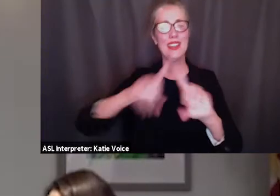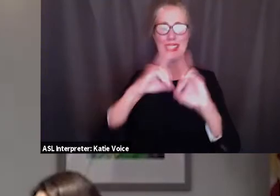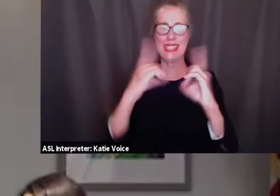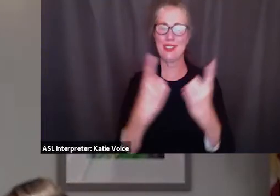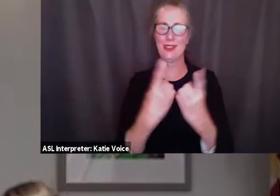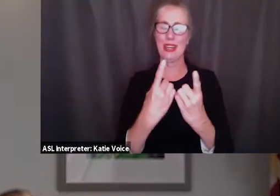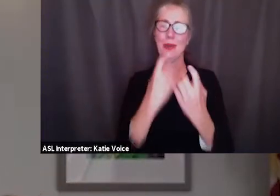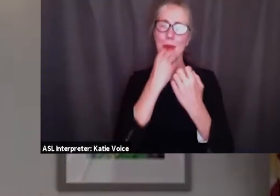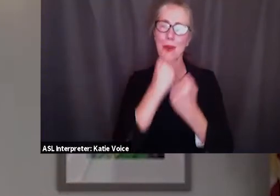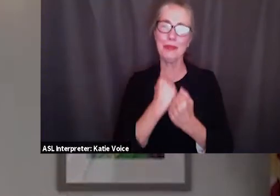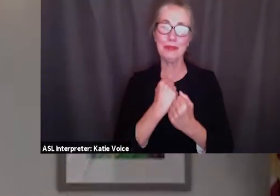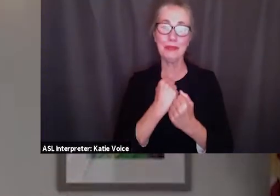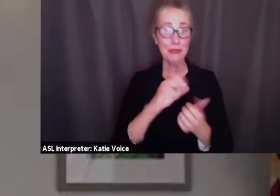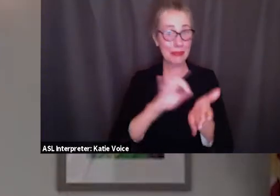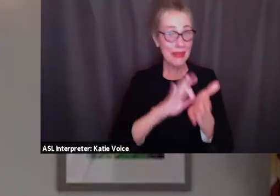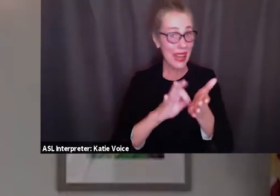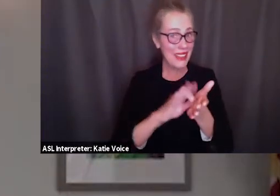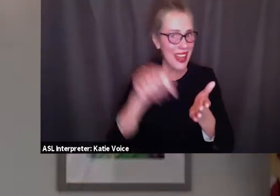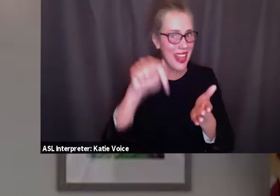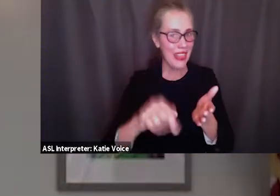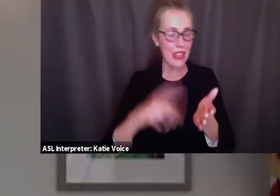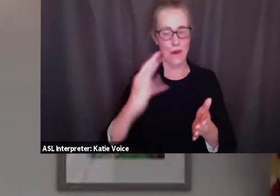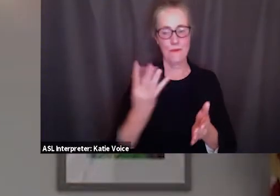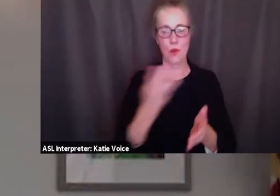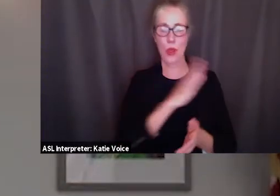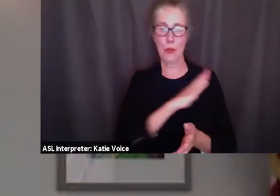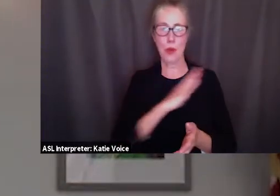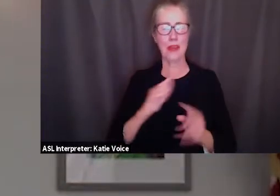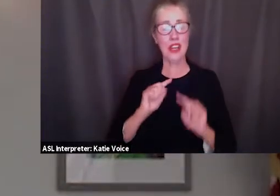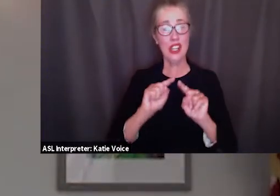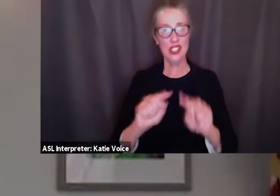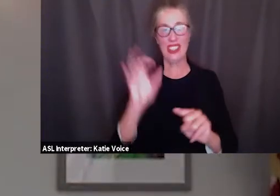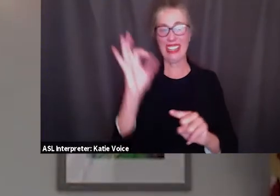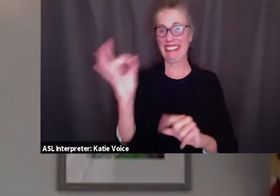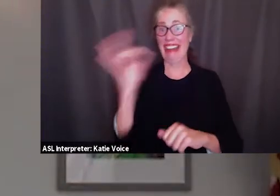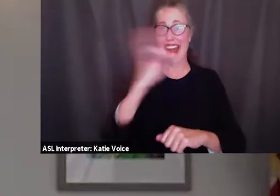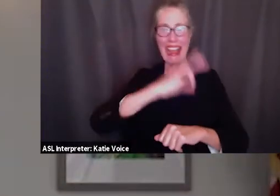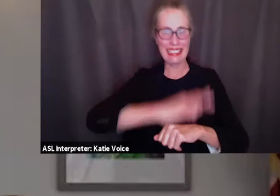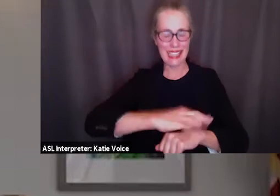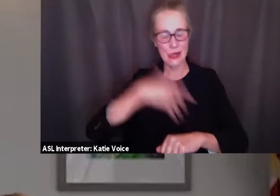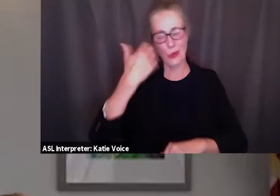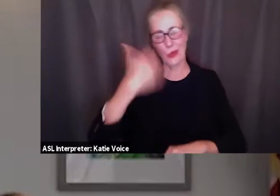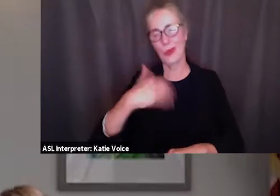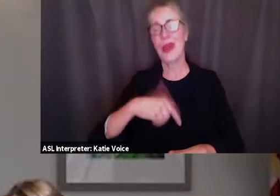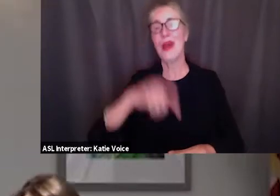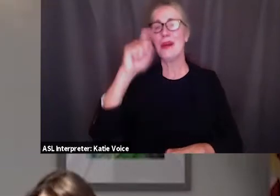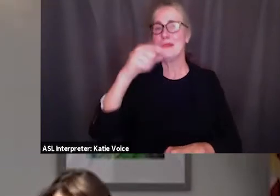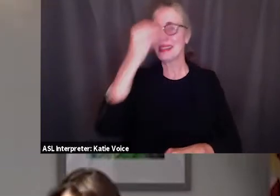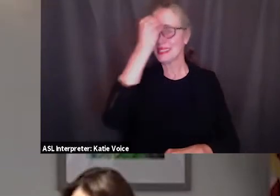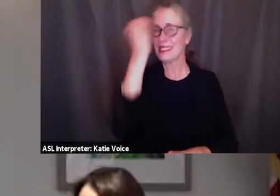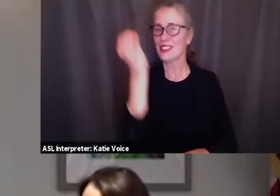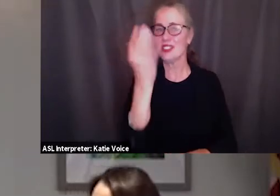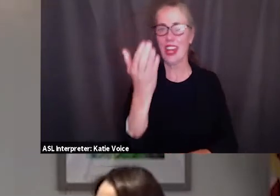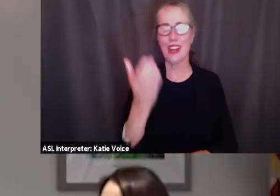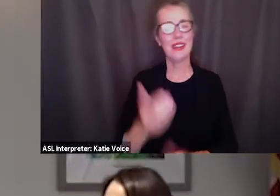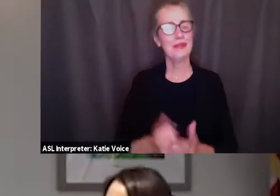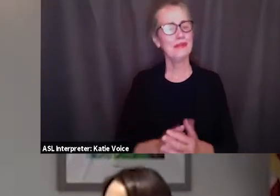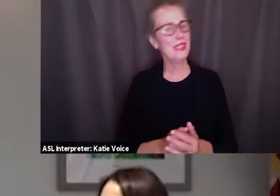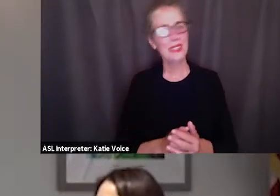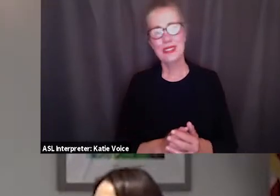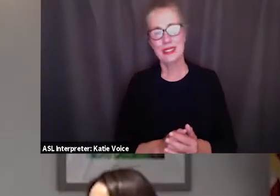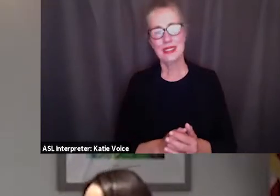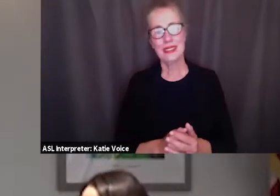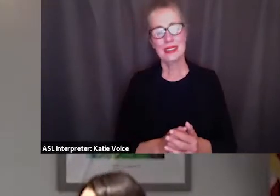is counting, this is the 4th board meeting in 9 days. And I must also share my respect for